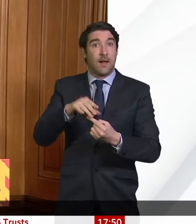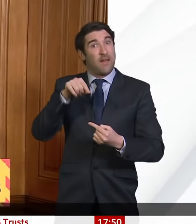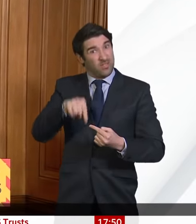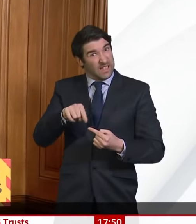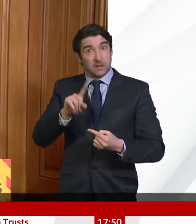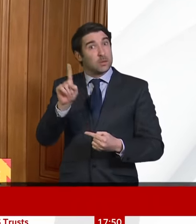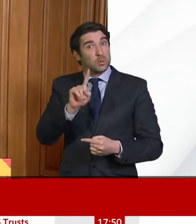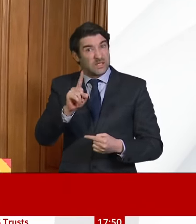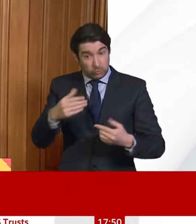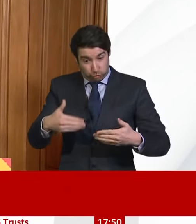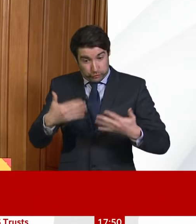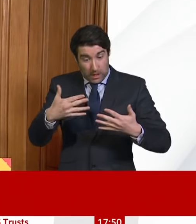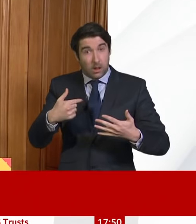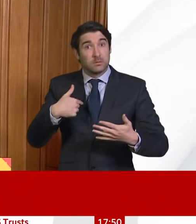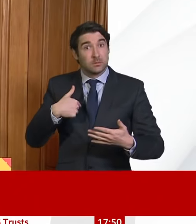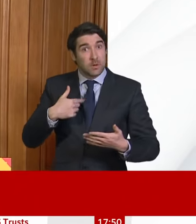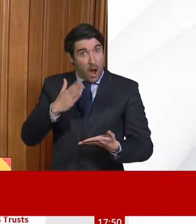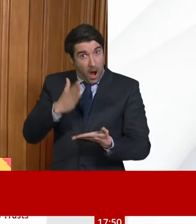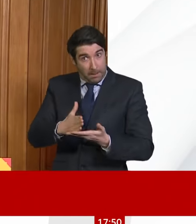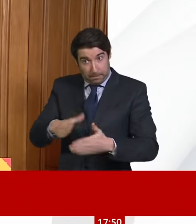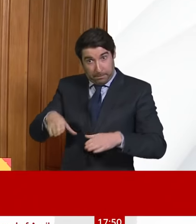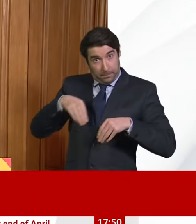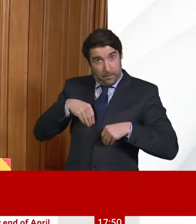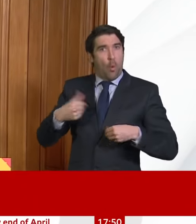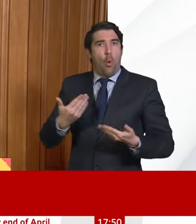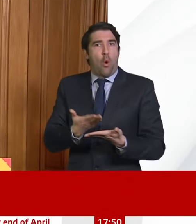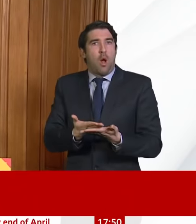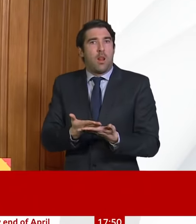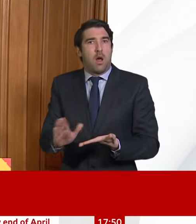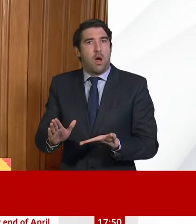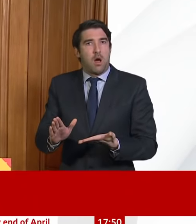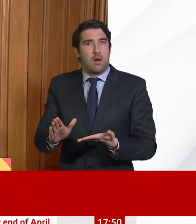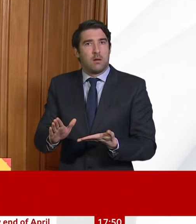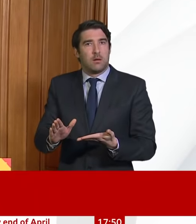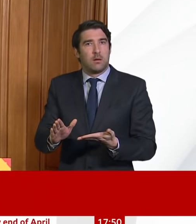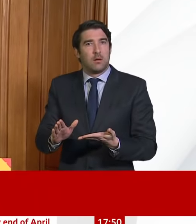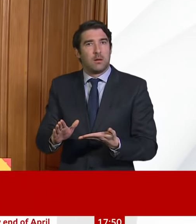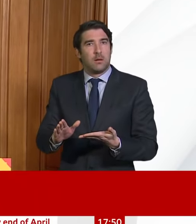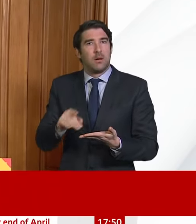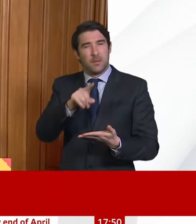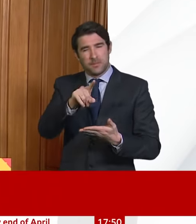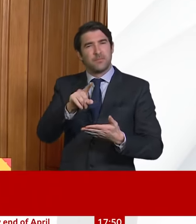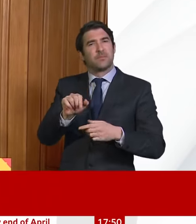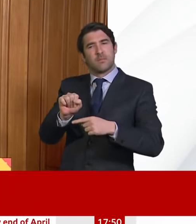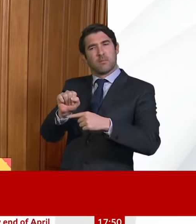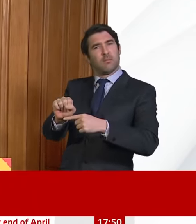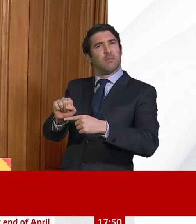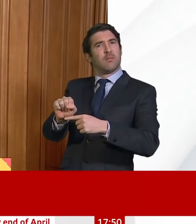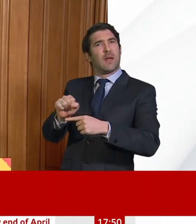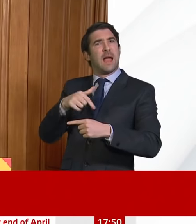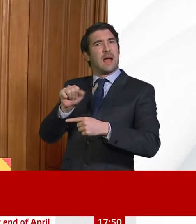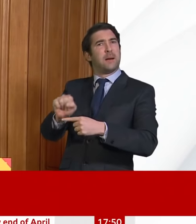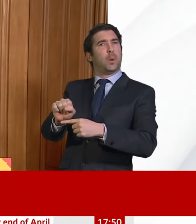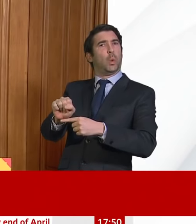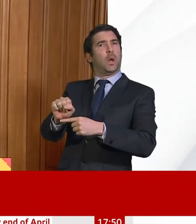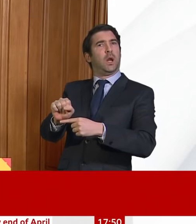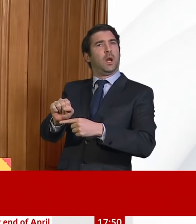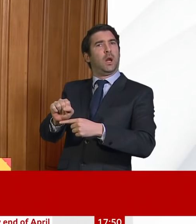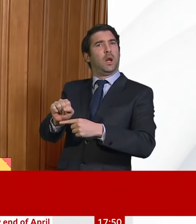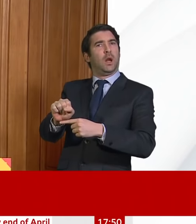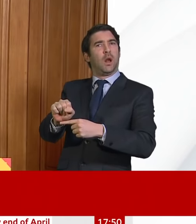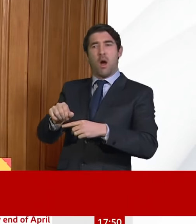key workers to come back to work when they can. The antibody tests are ideally done 28 days after an infection. So in fact, the requirement